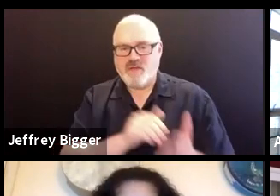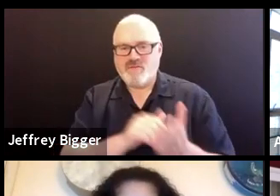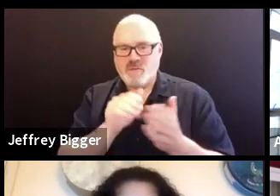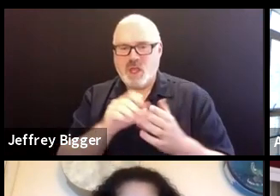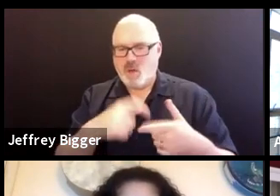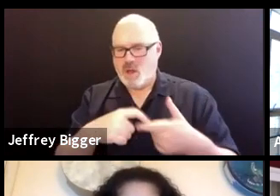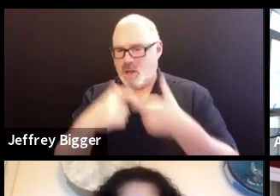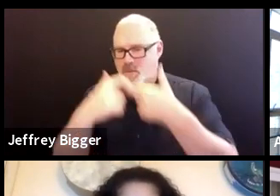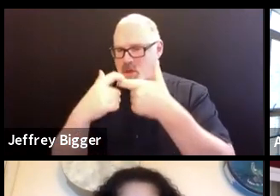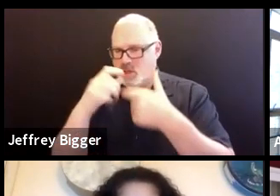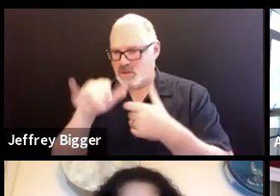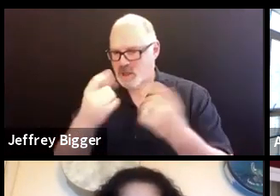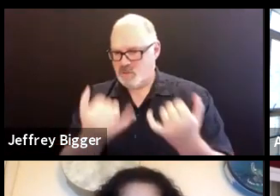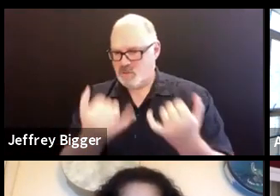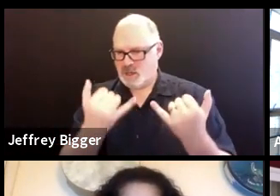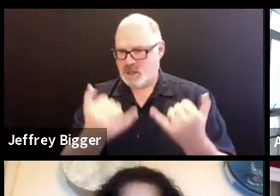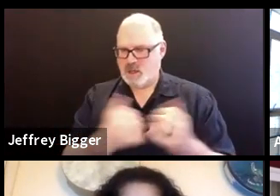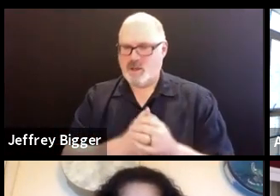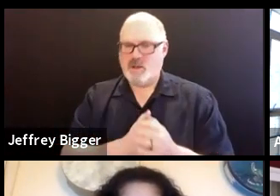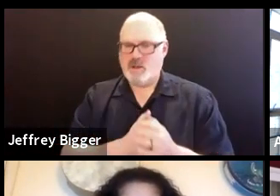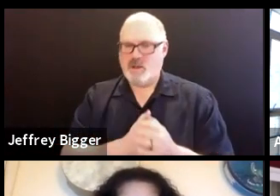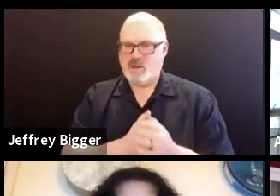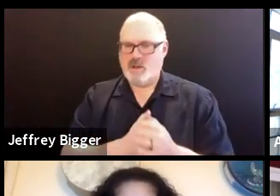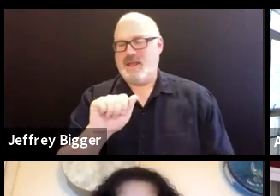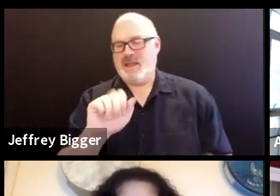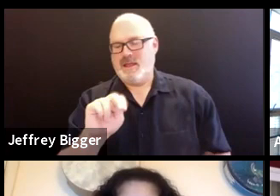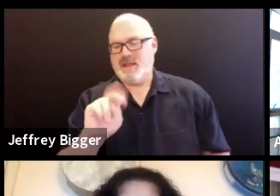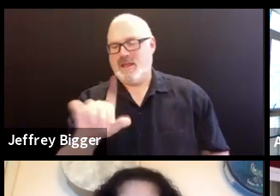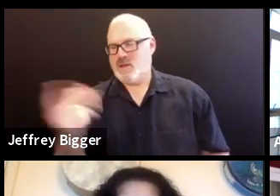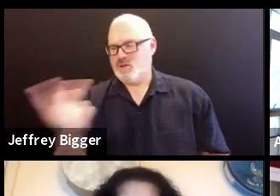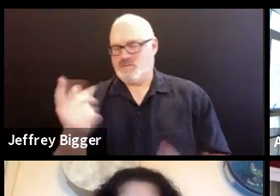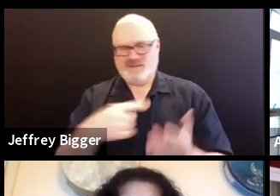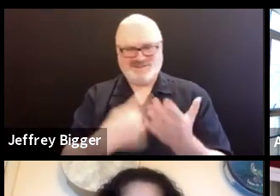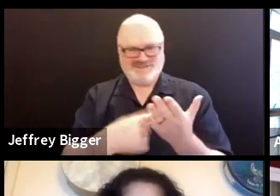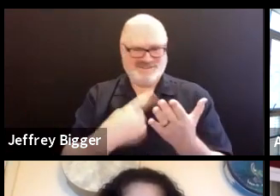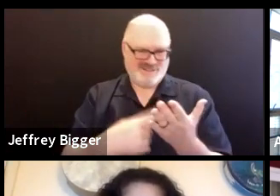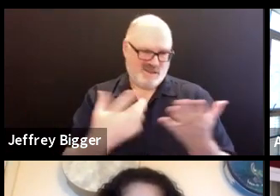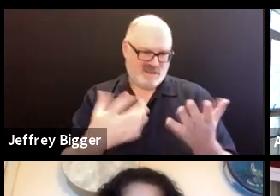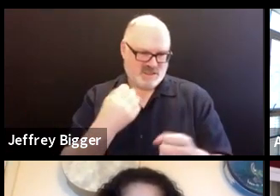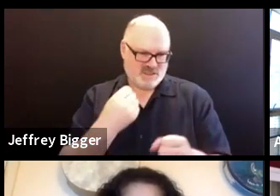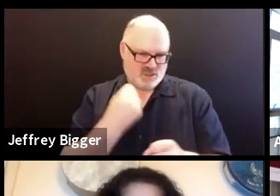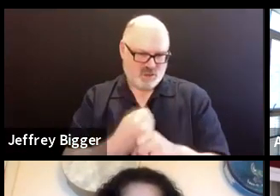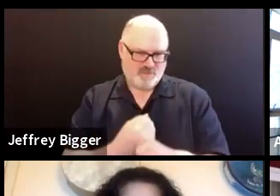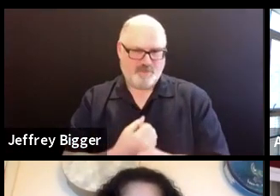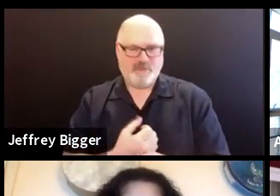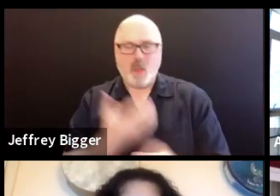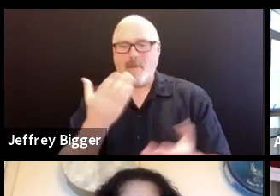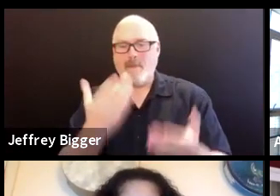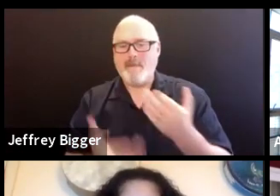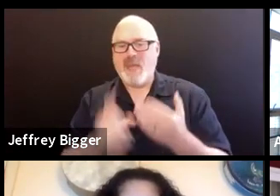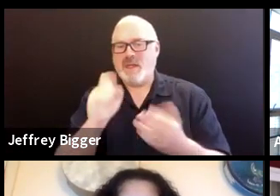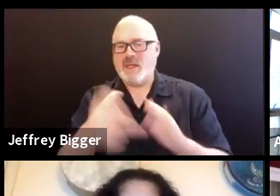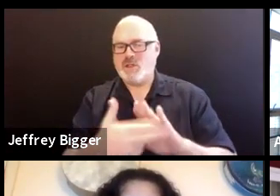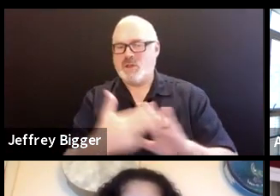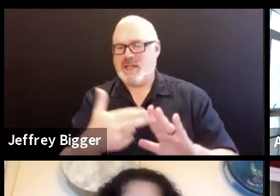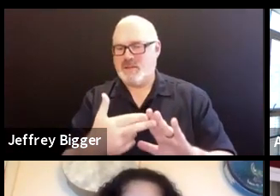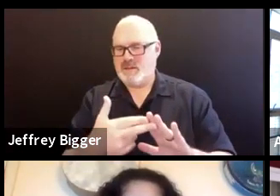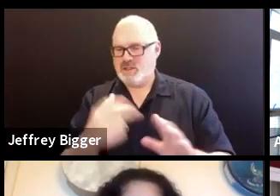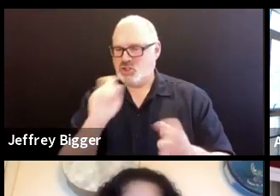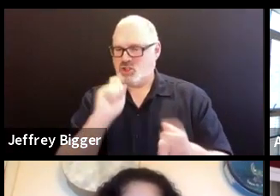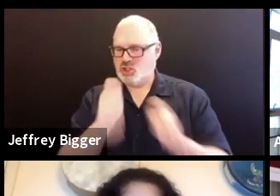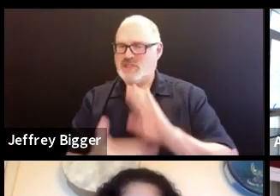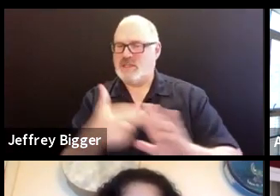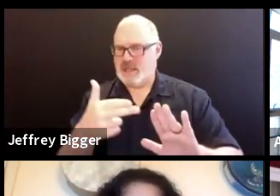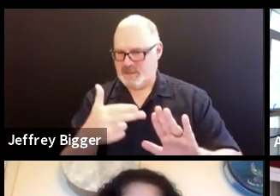that. And I think as Andy and I were talking through this may need to be renamed. What we mean by